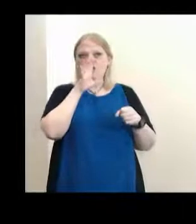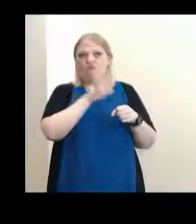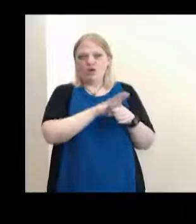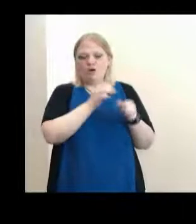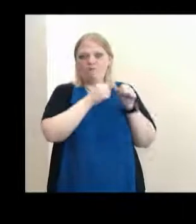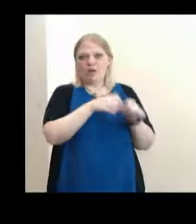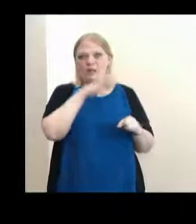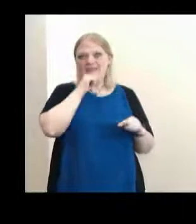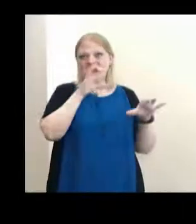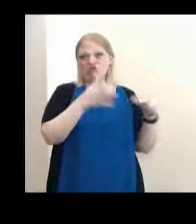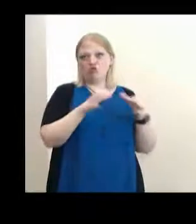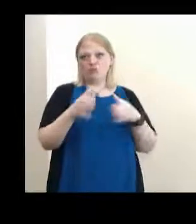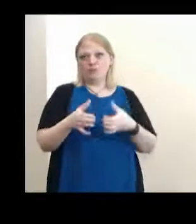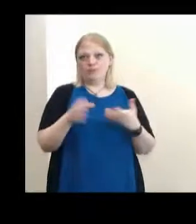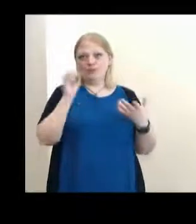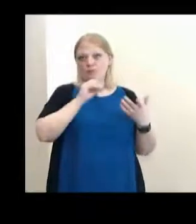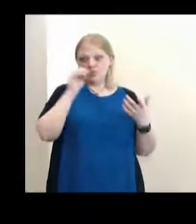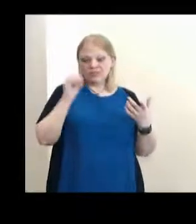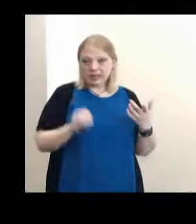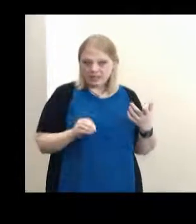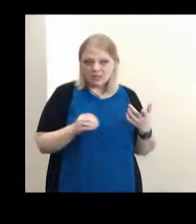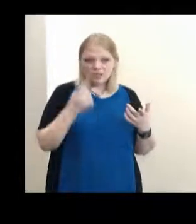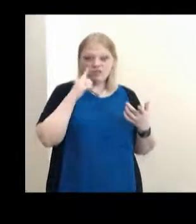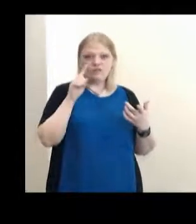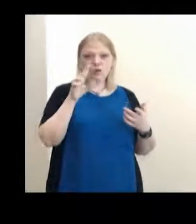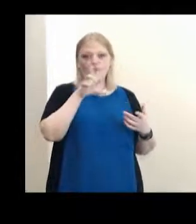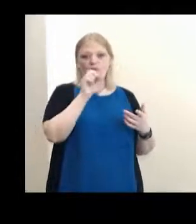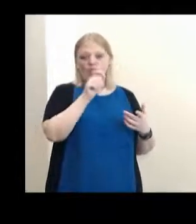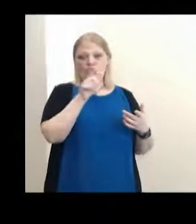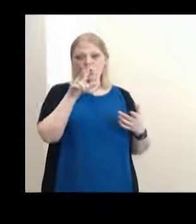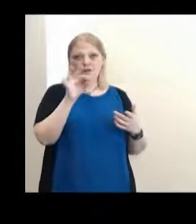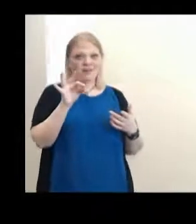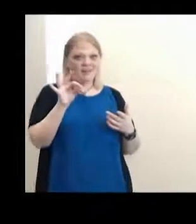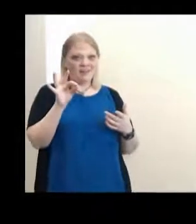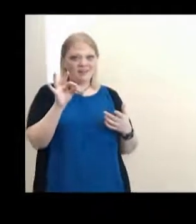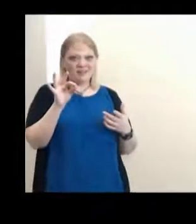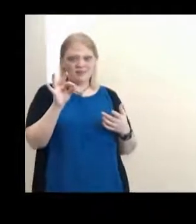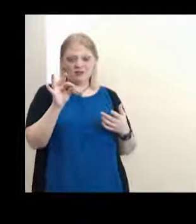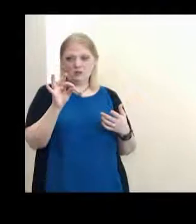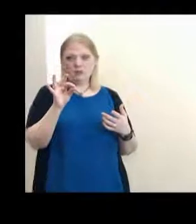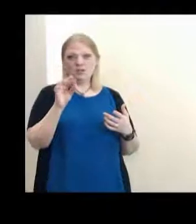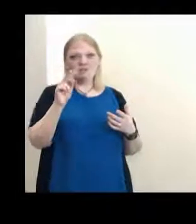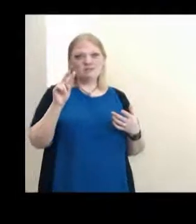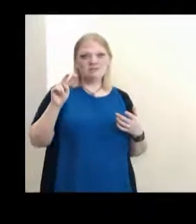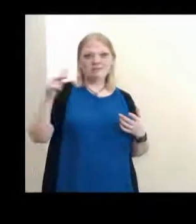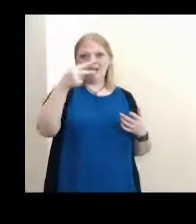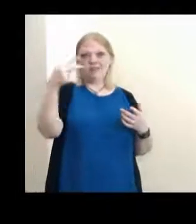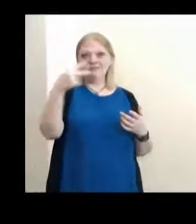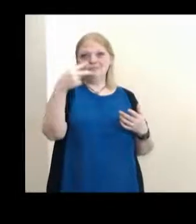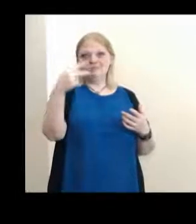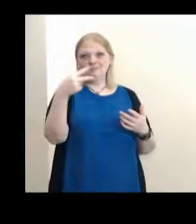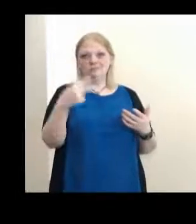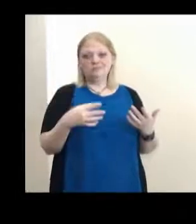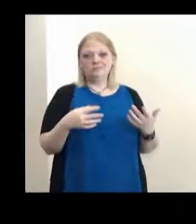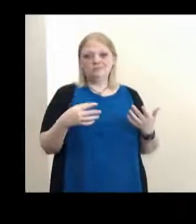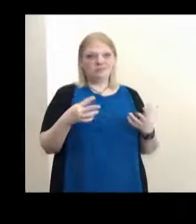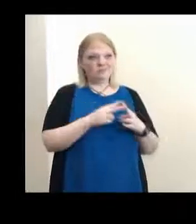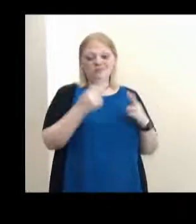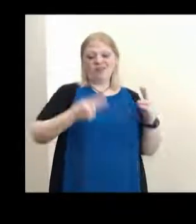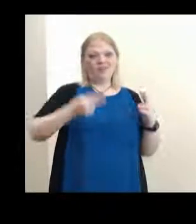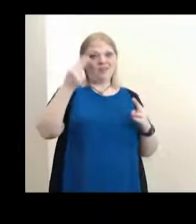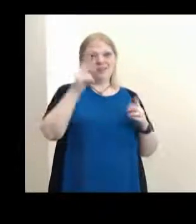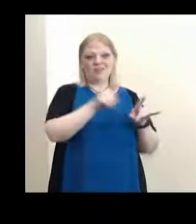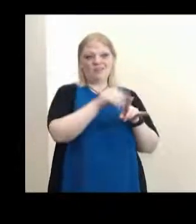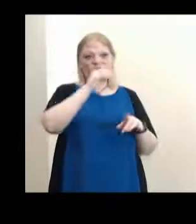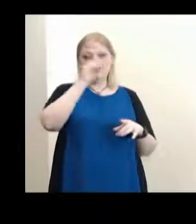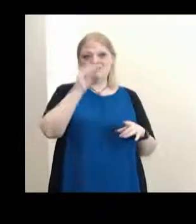groups. The percentages for the 30 to 39 is the second highest, and it's very high as a percentage of